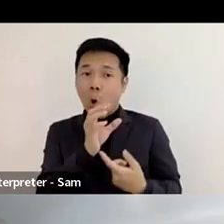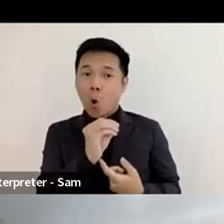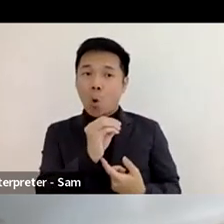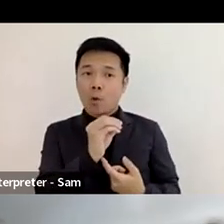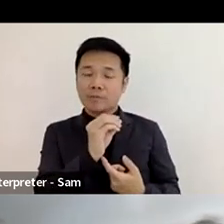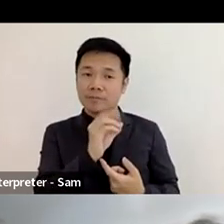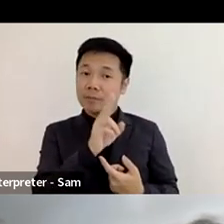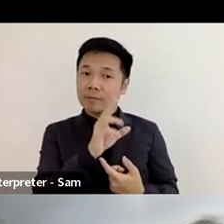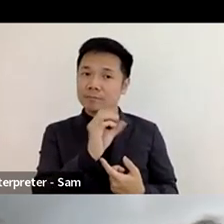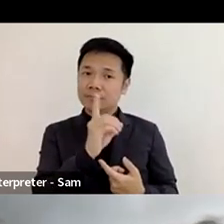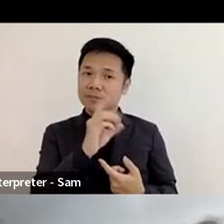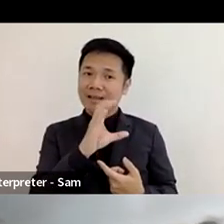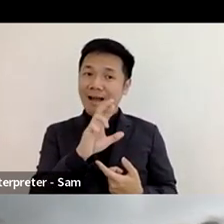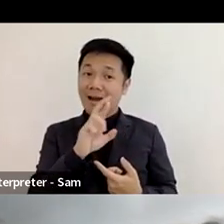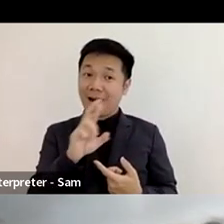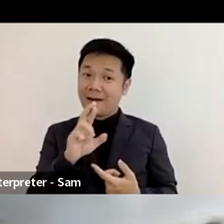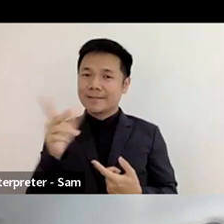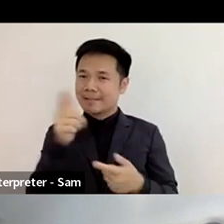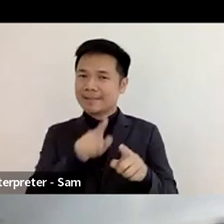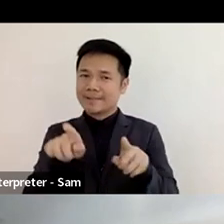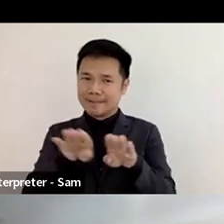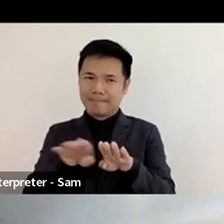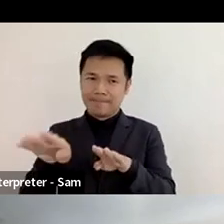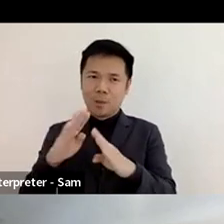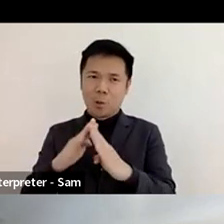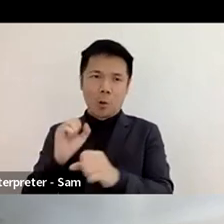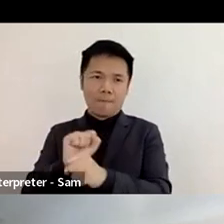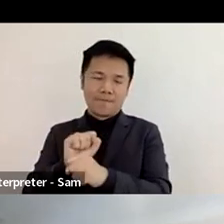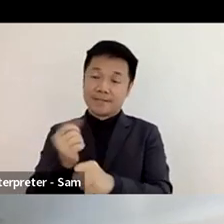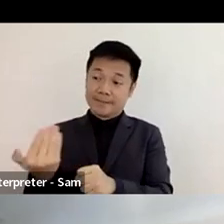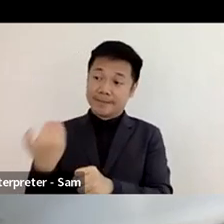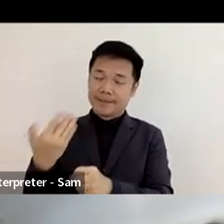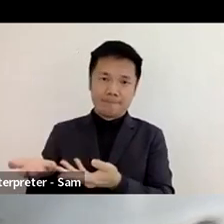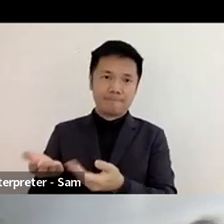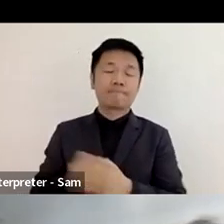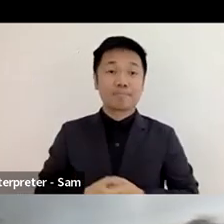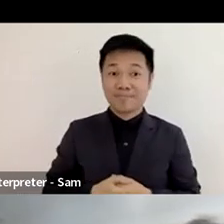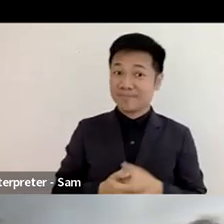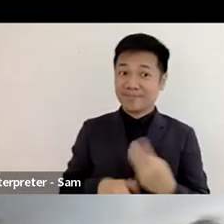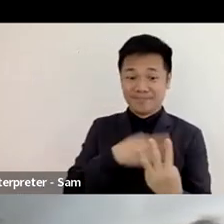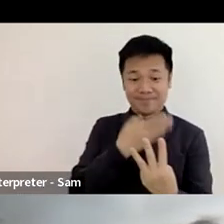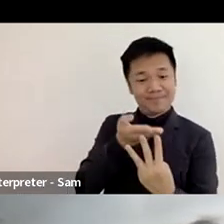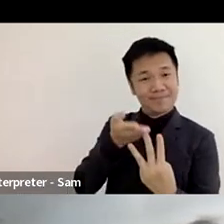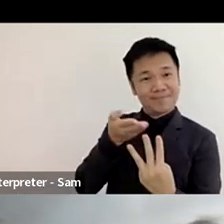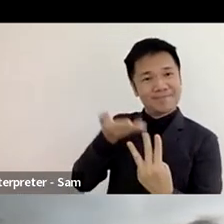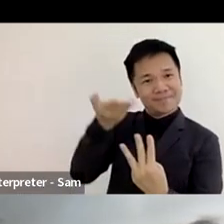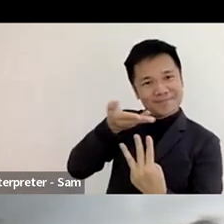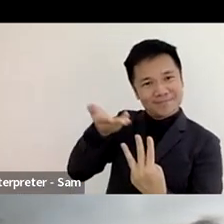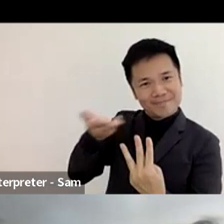Assistance Division in the same department. So let's welcome all the panel members in this